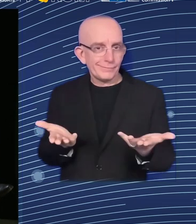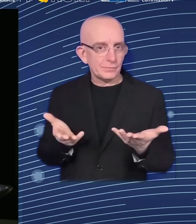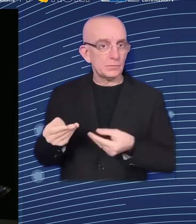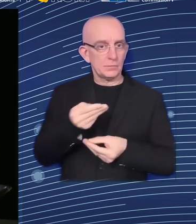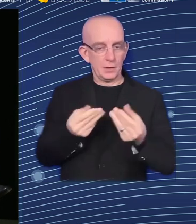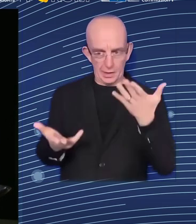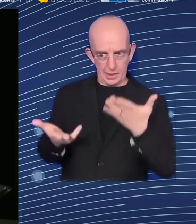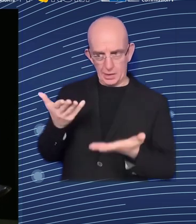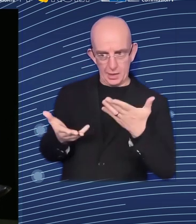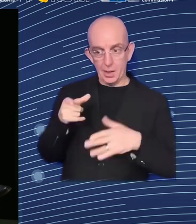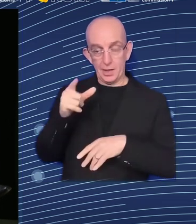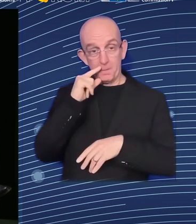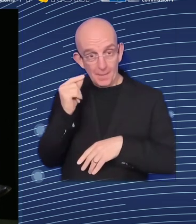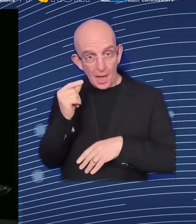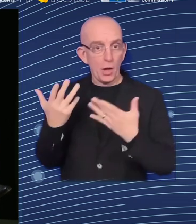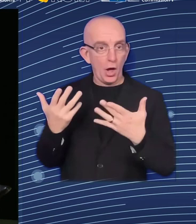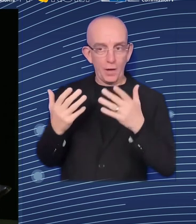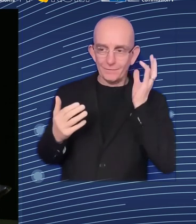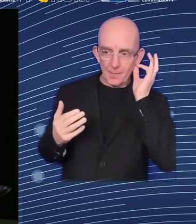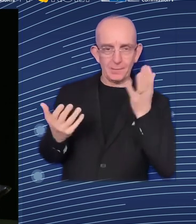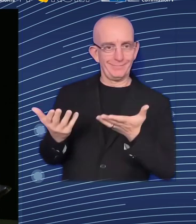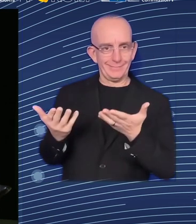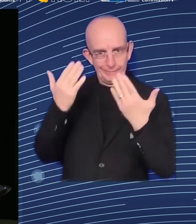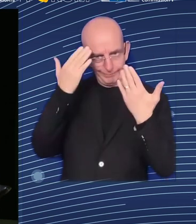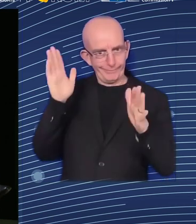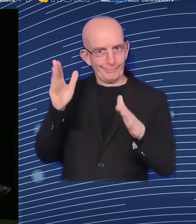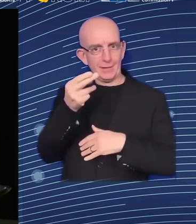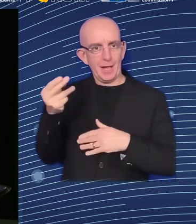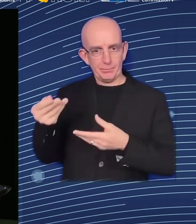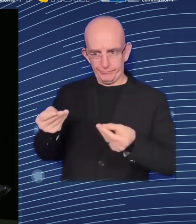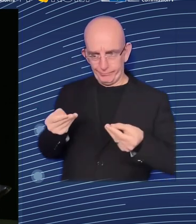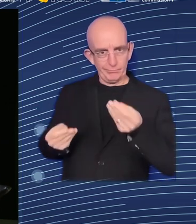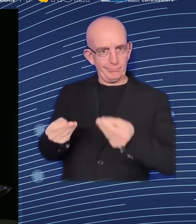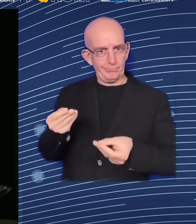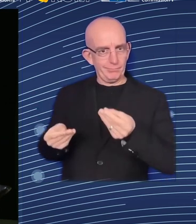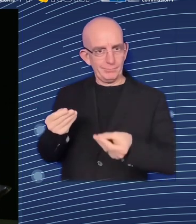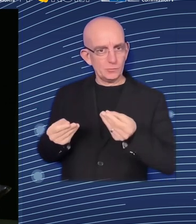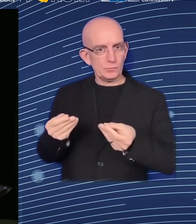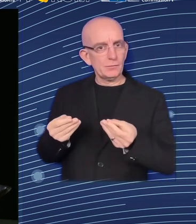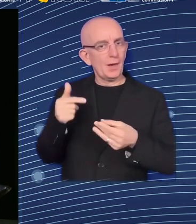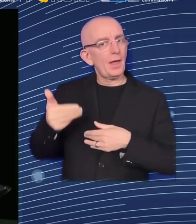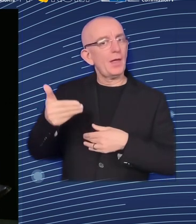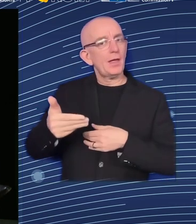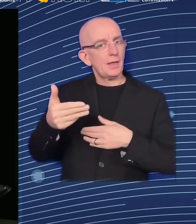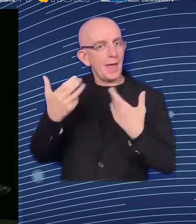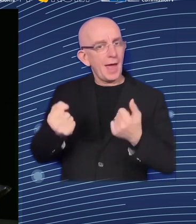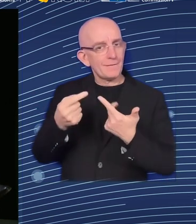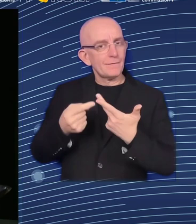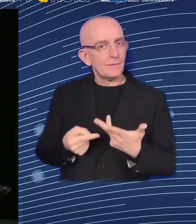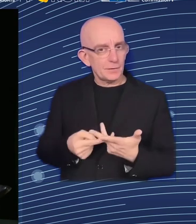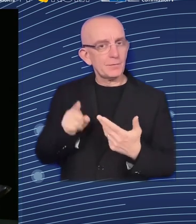day. We just try, I think, every year to try to find a new sector or a new category or age of experience of women that we can try